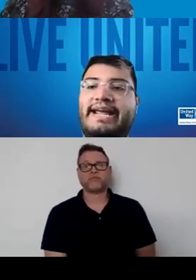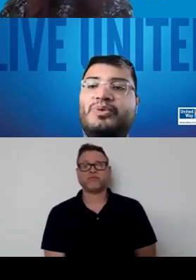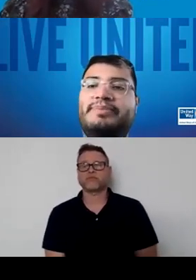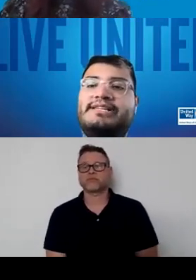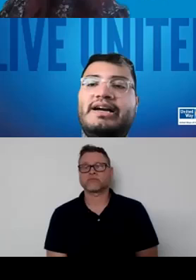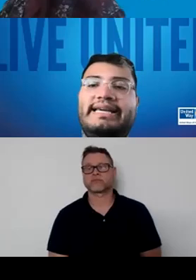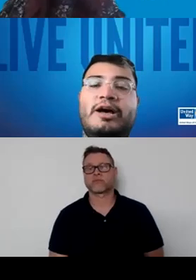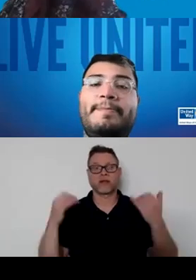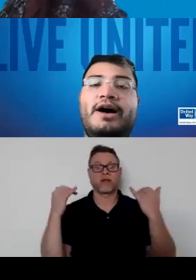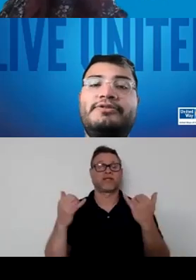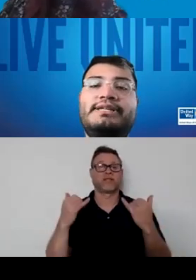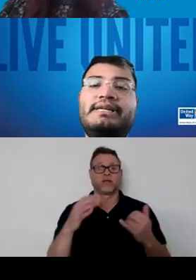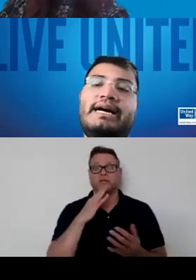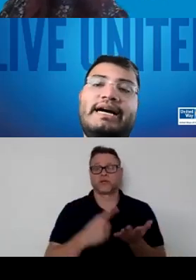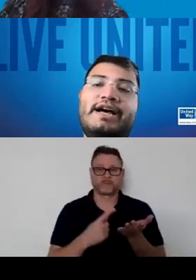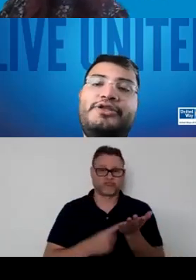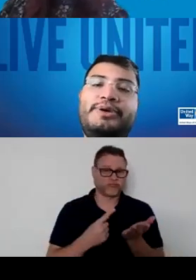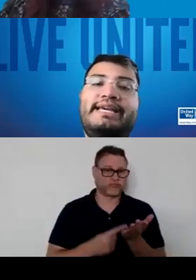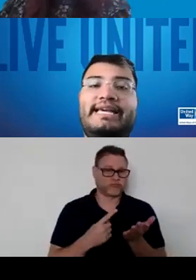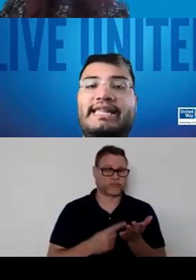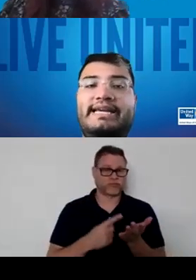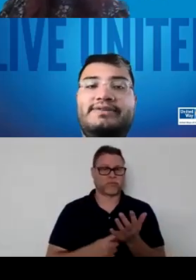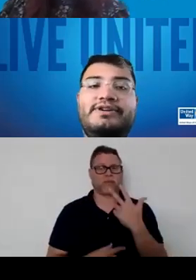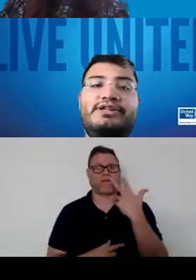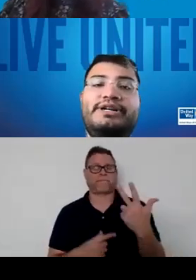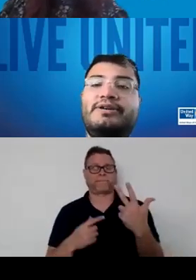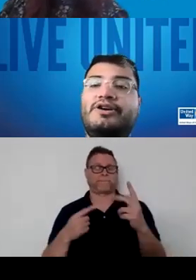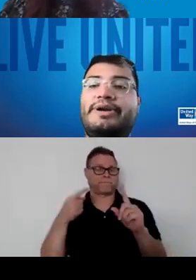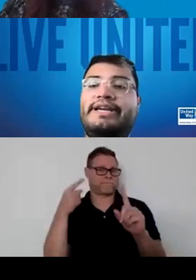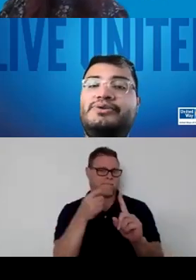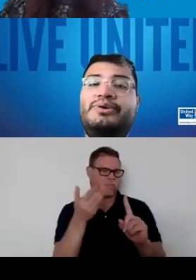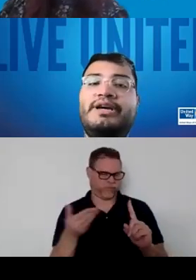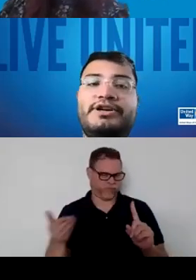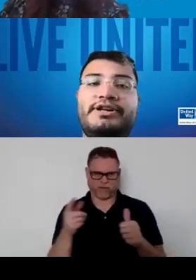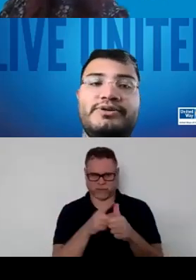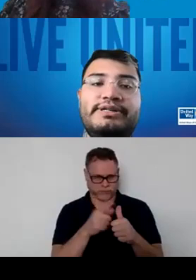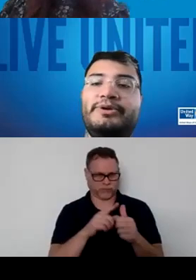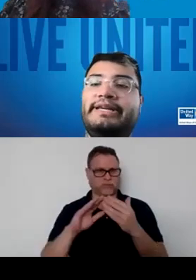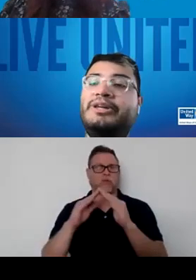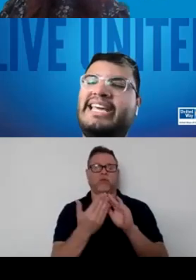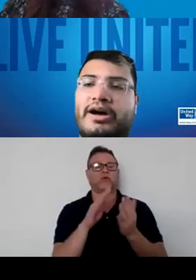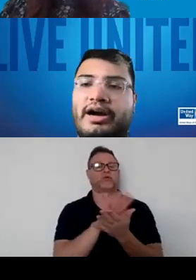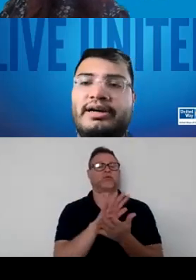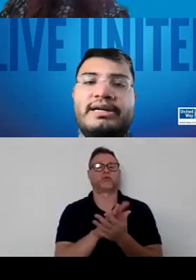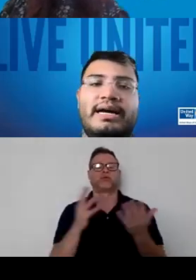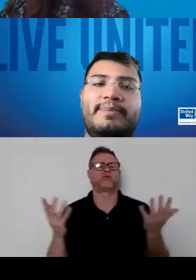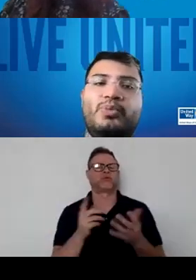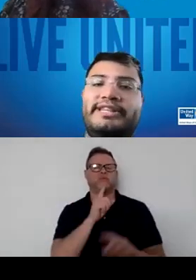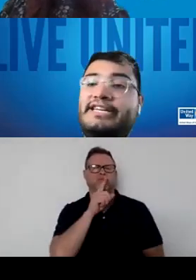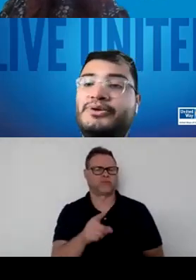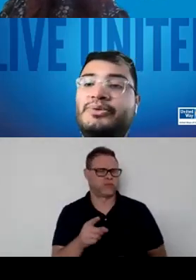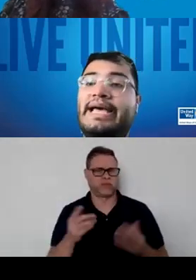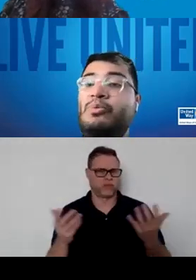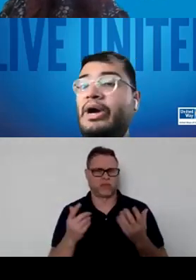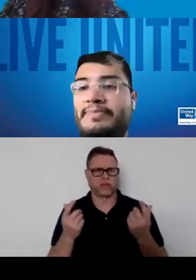So today we're going to be talking about three key things. First, we're going to go into community schools and really what they are, what